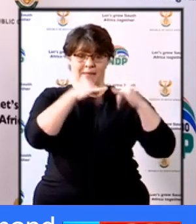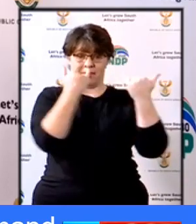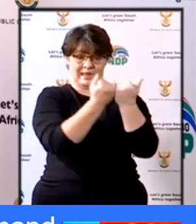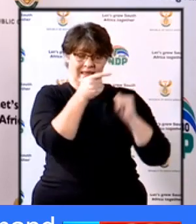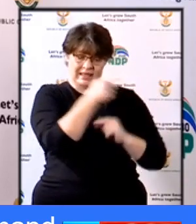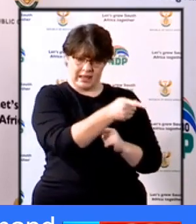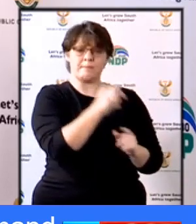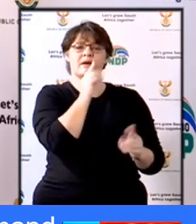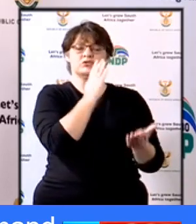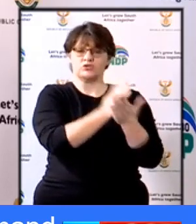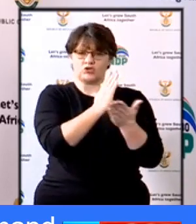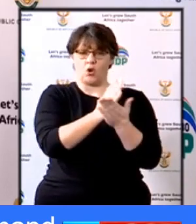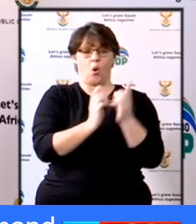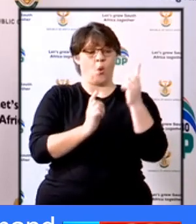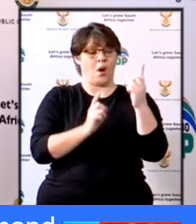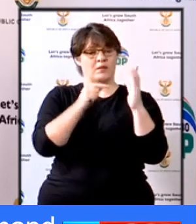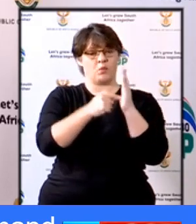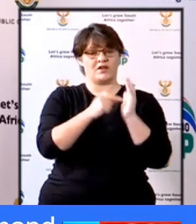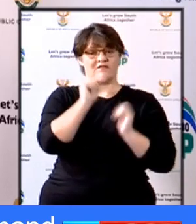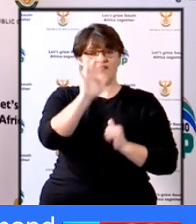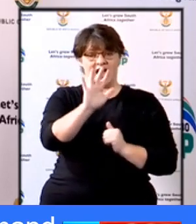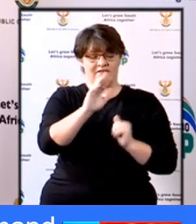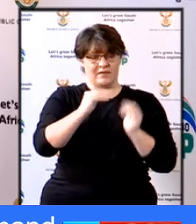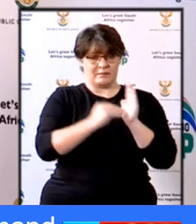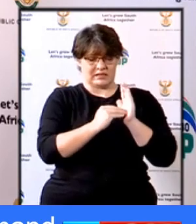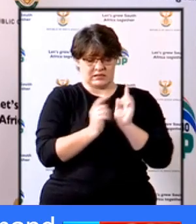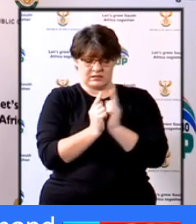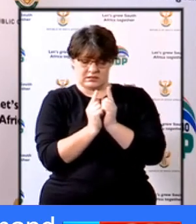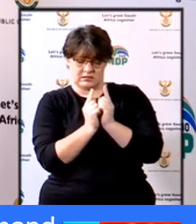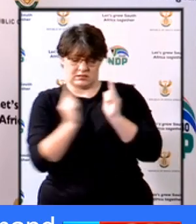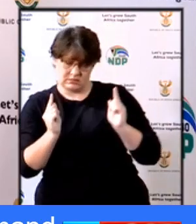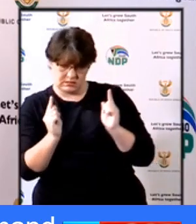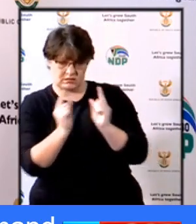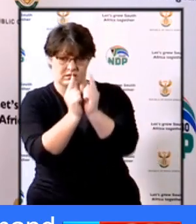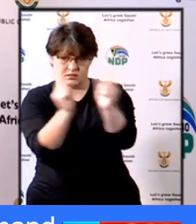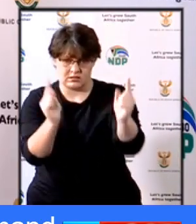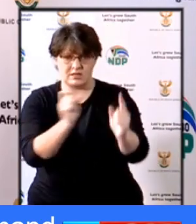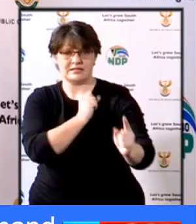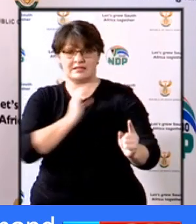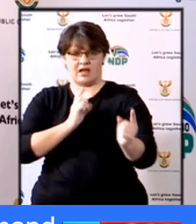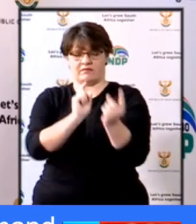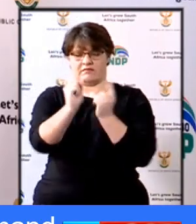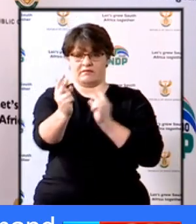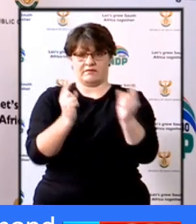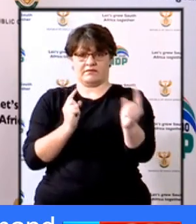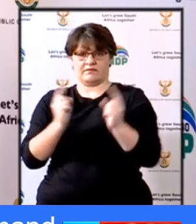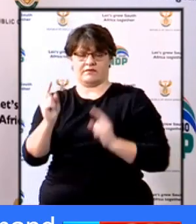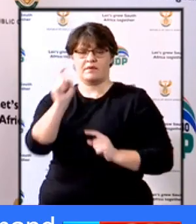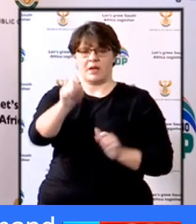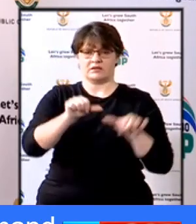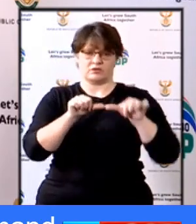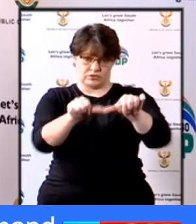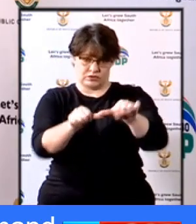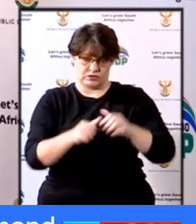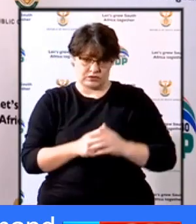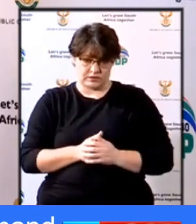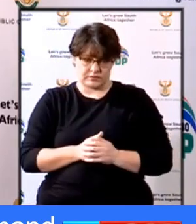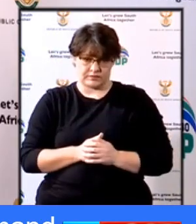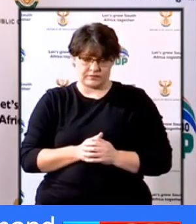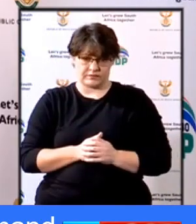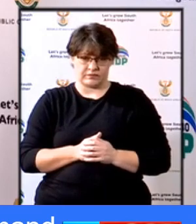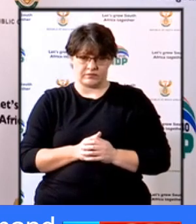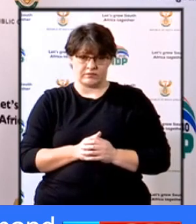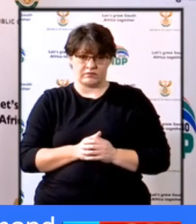the 1.5 meter distance is maintained amongst employees. We will have to limit